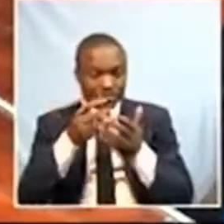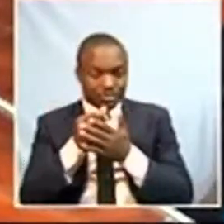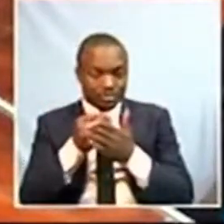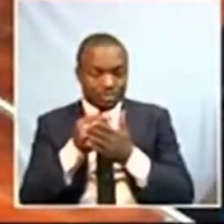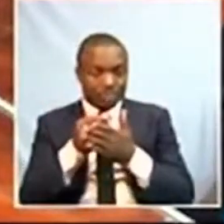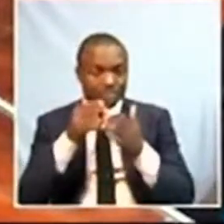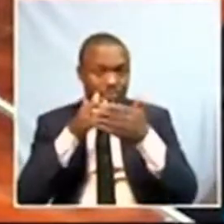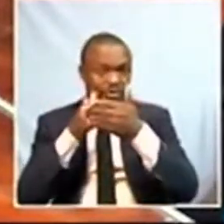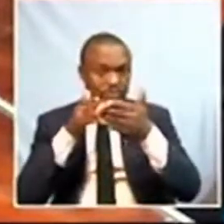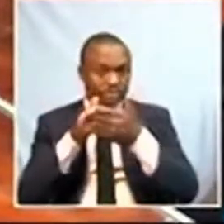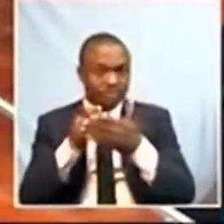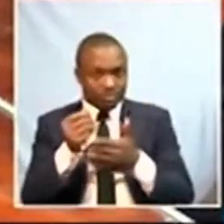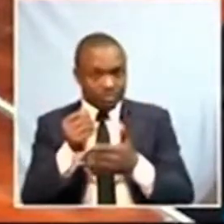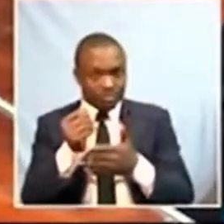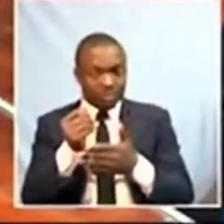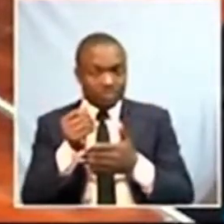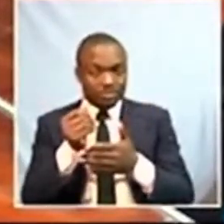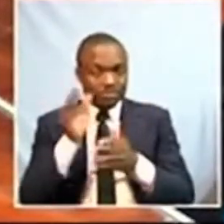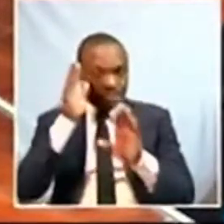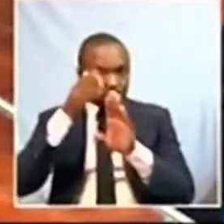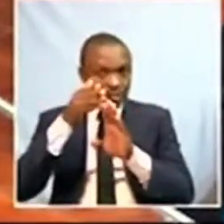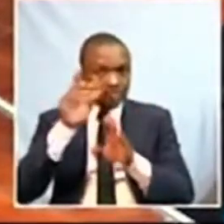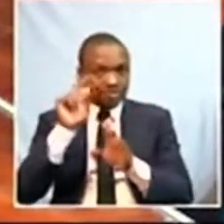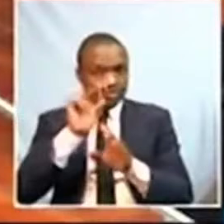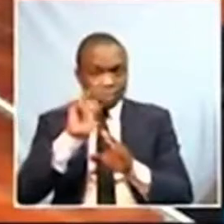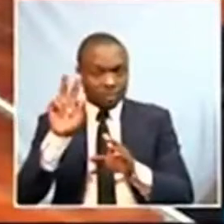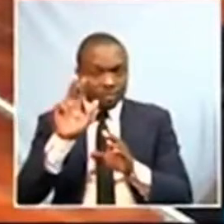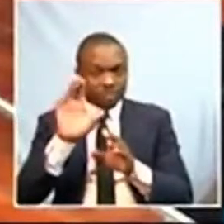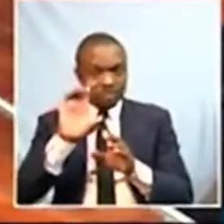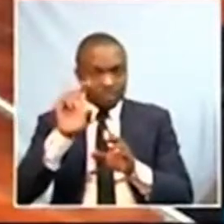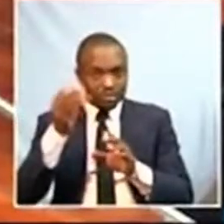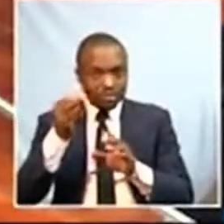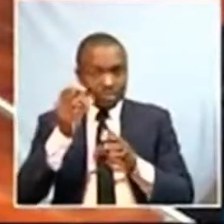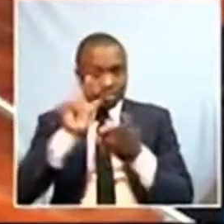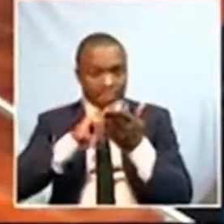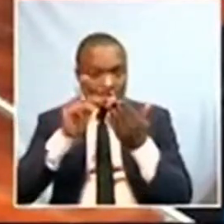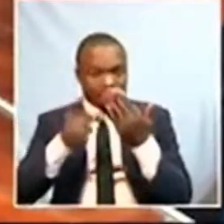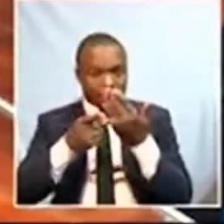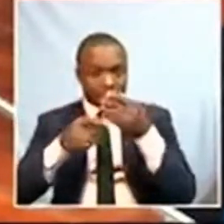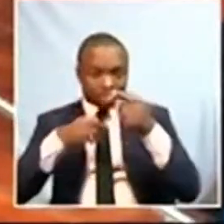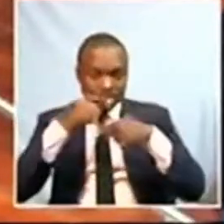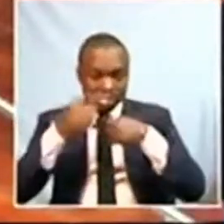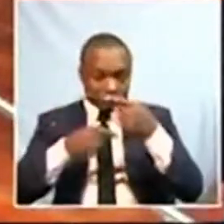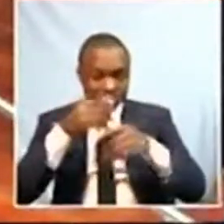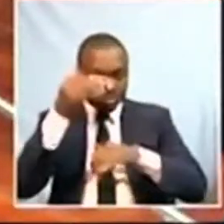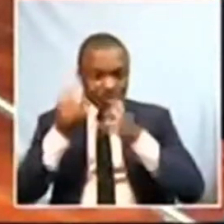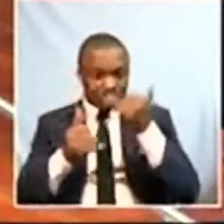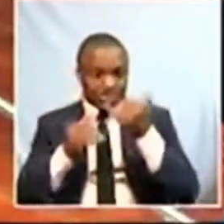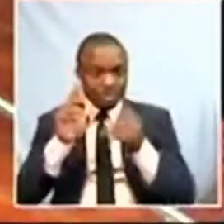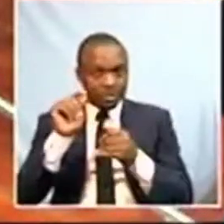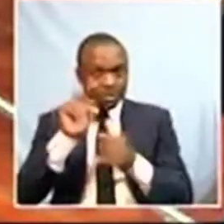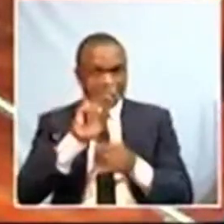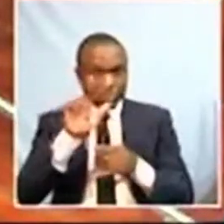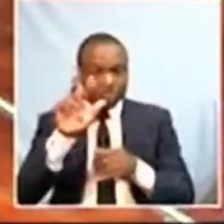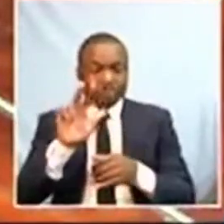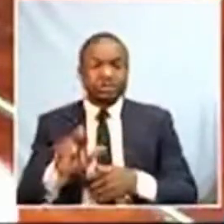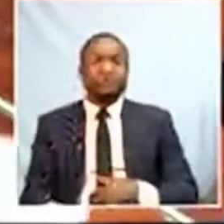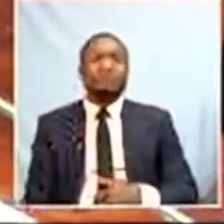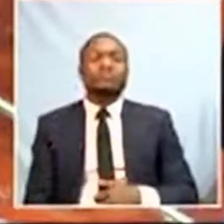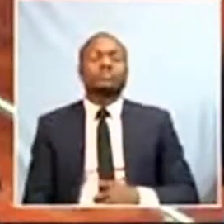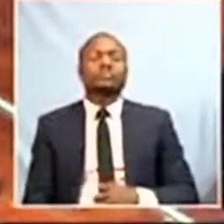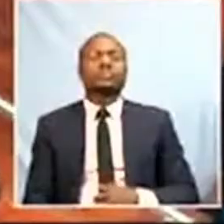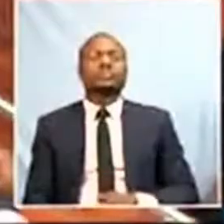against expenditure relates to 2023 CDF programs that were ongoing at the end of 2023.